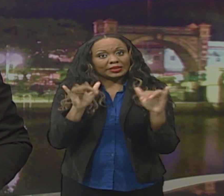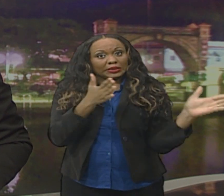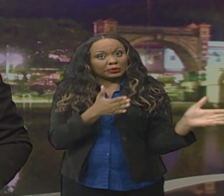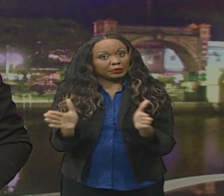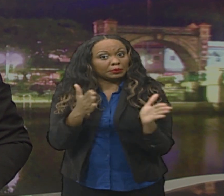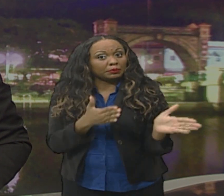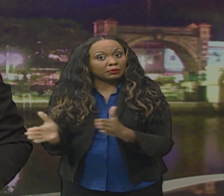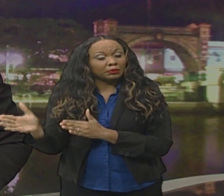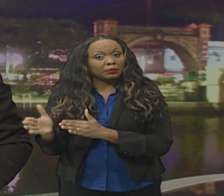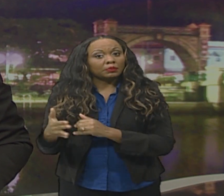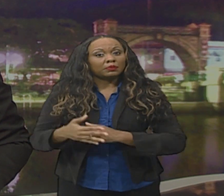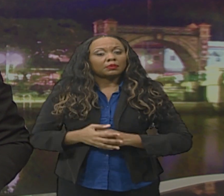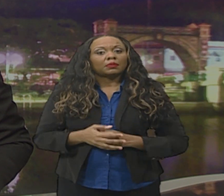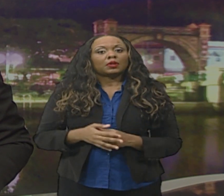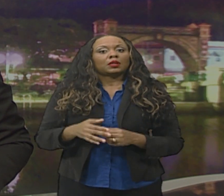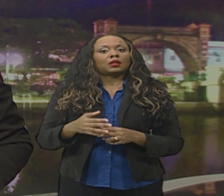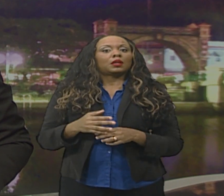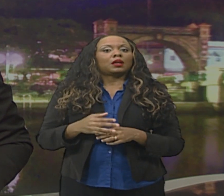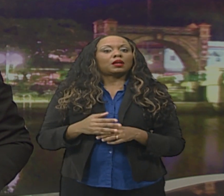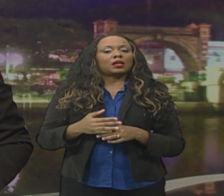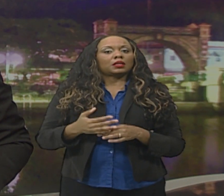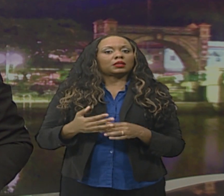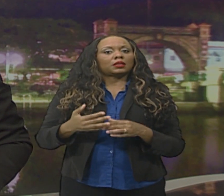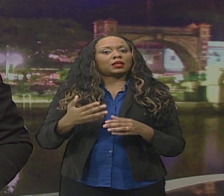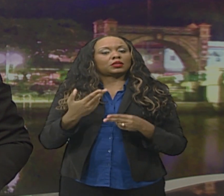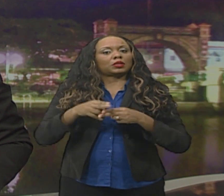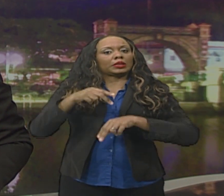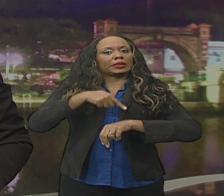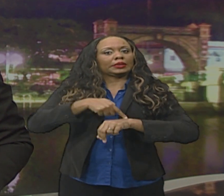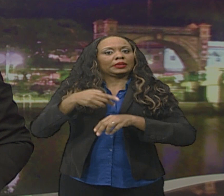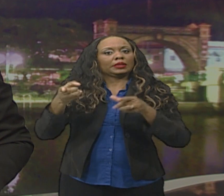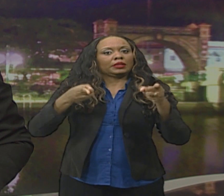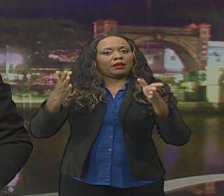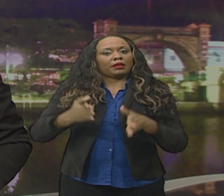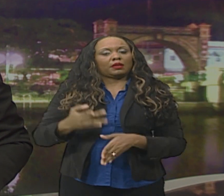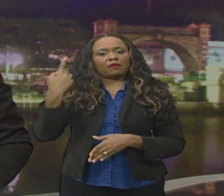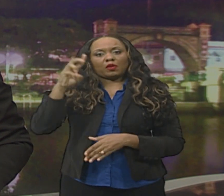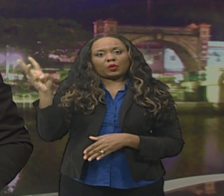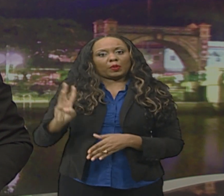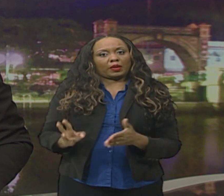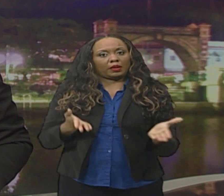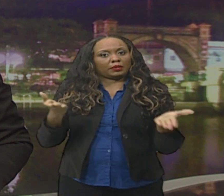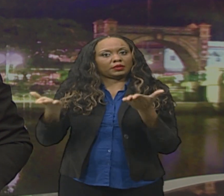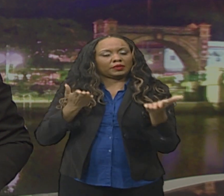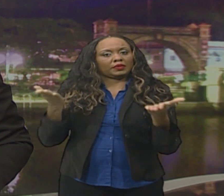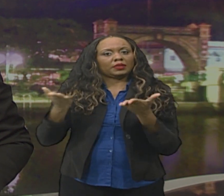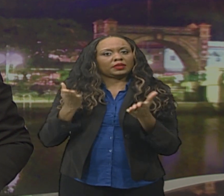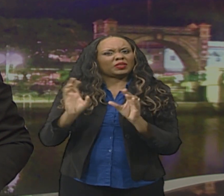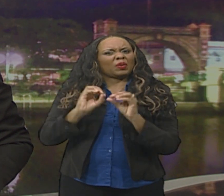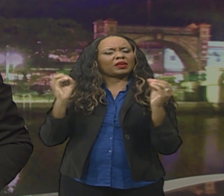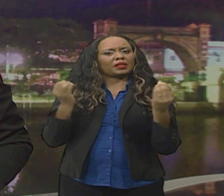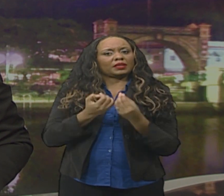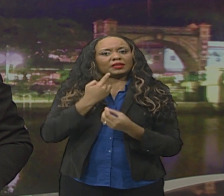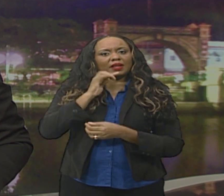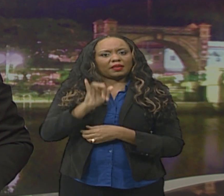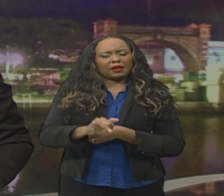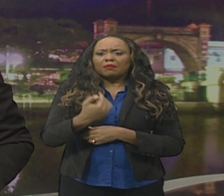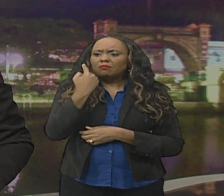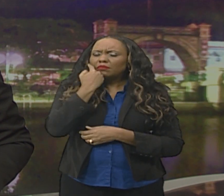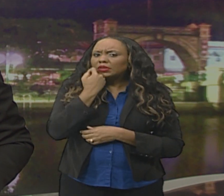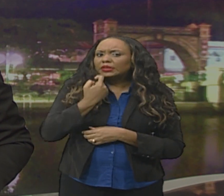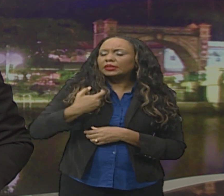from Acting Director of the Barbados Meteorological Services, Sonia Nurse. She was speaking at a recent disaster preparedness town hall